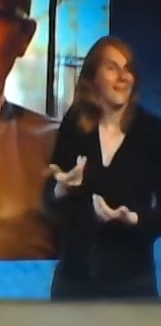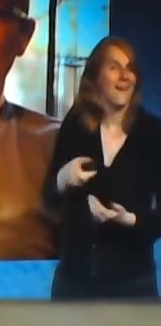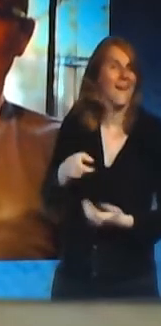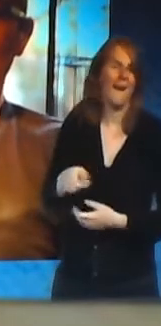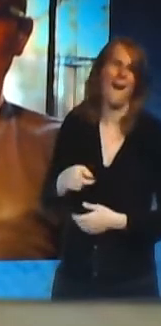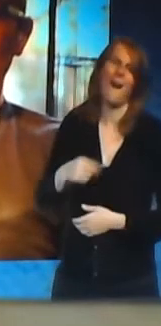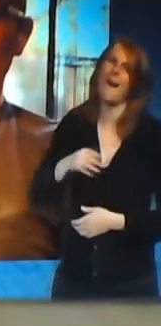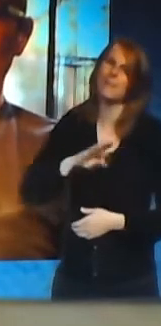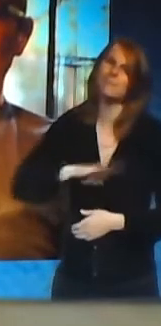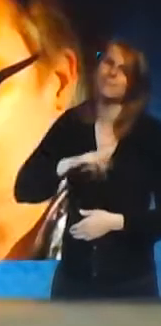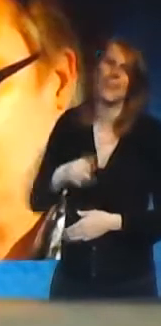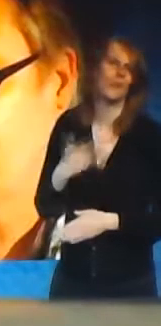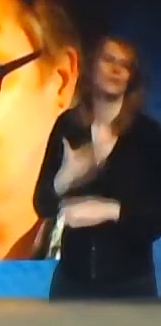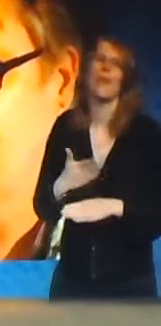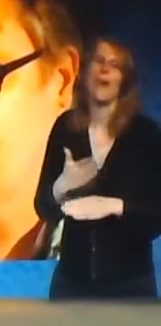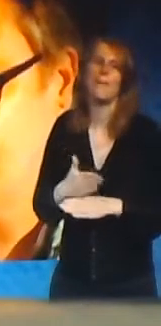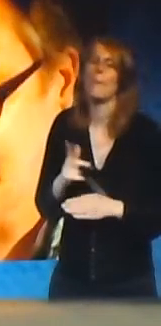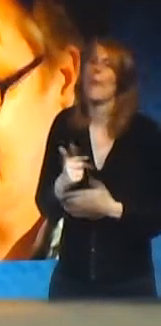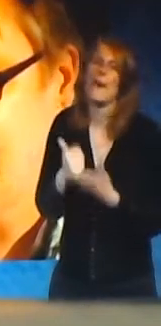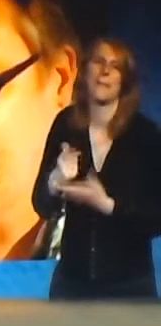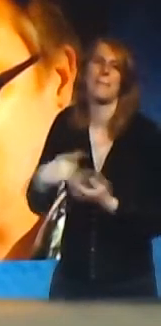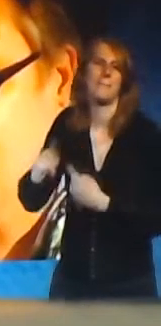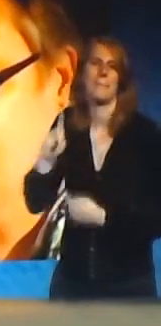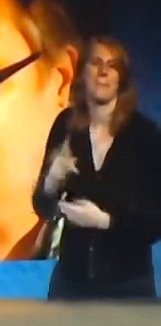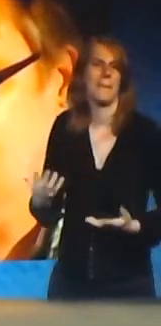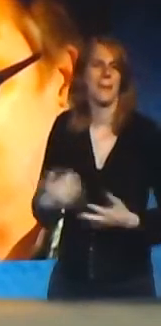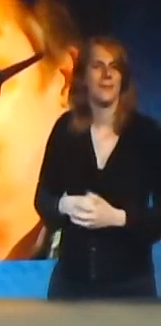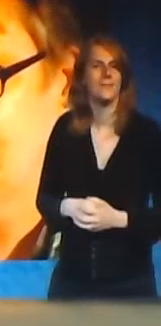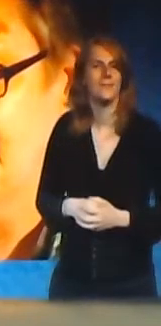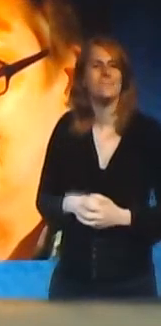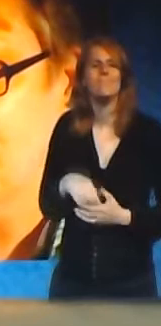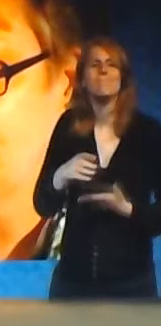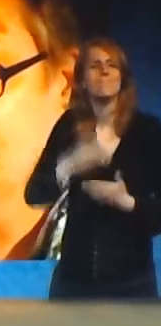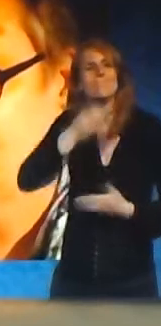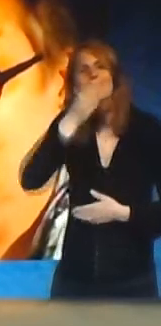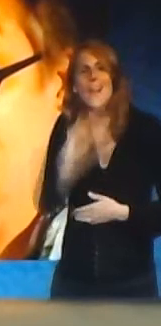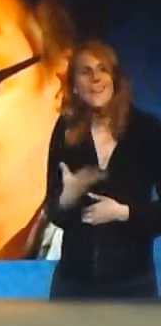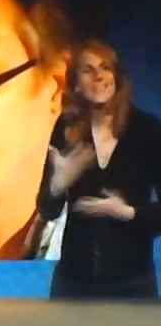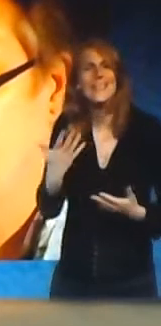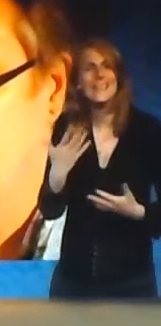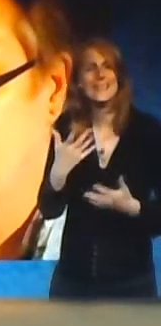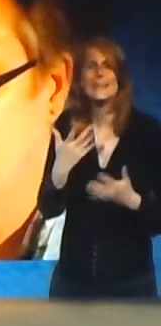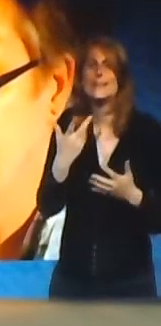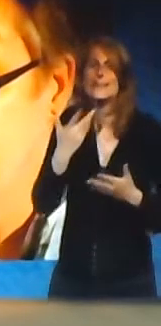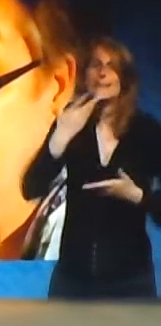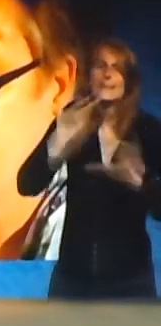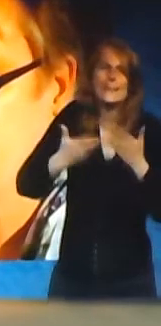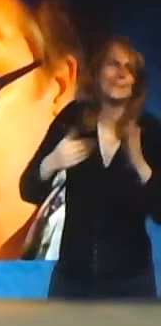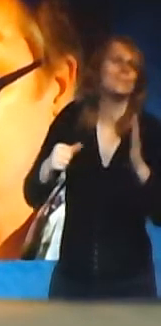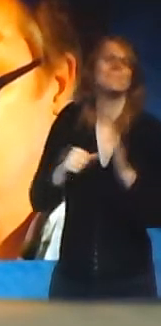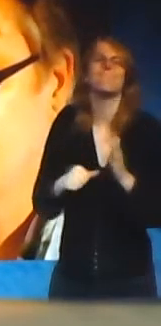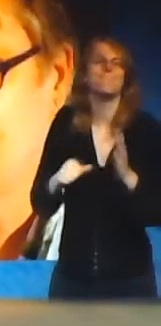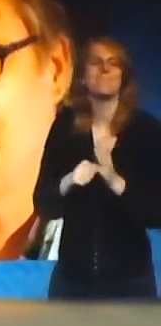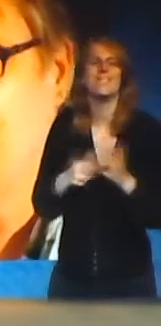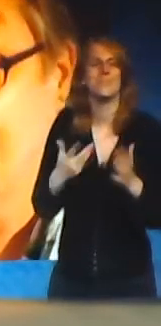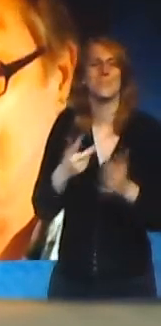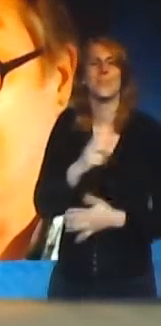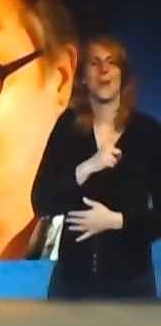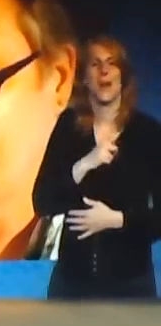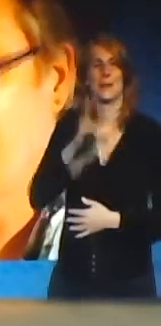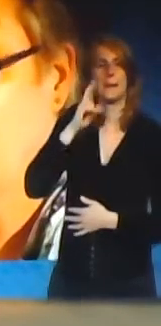satisfaction than helping other people. It's lovely, absolutely lovely, and it's difficult to say in words, but to see